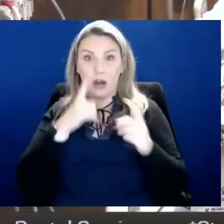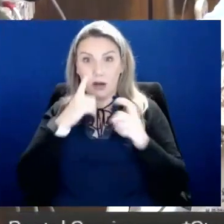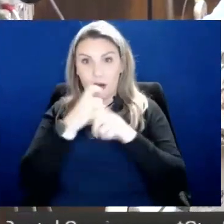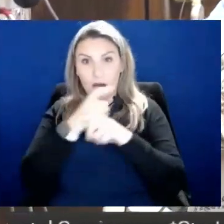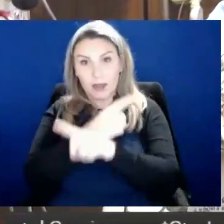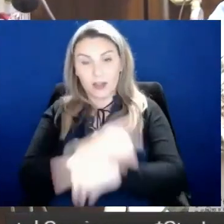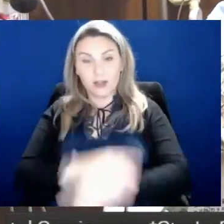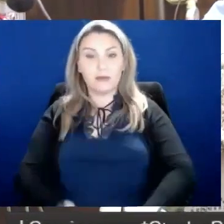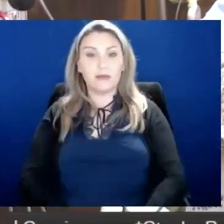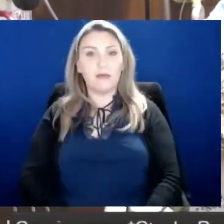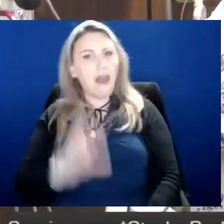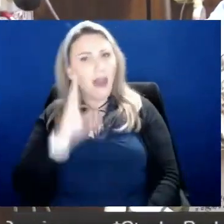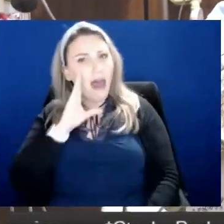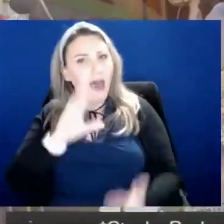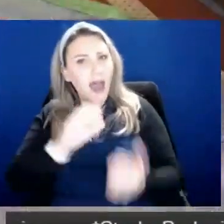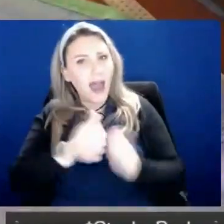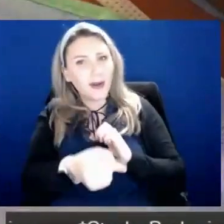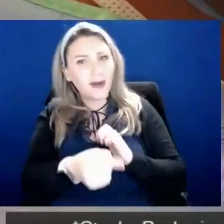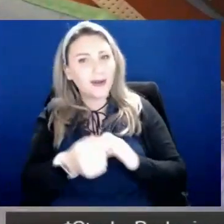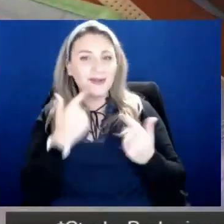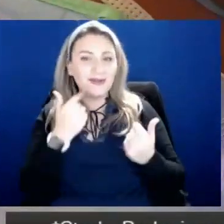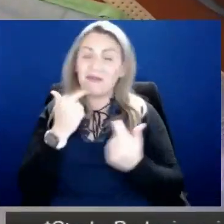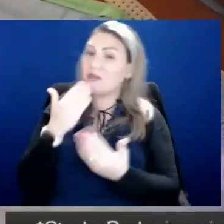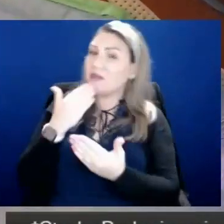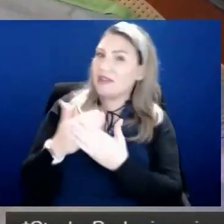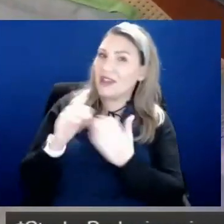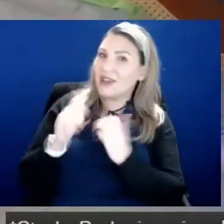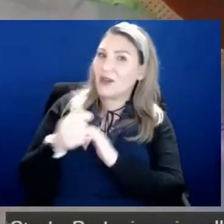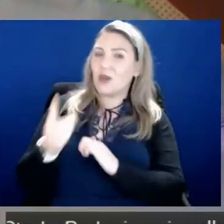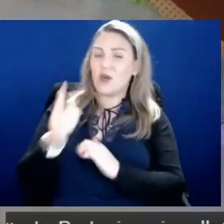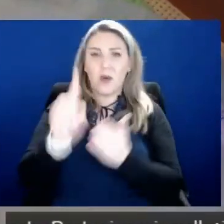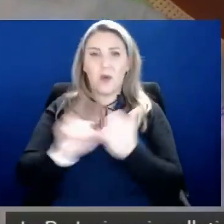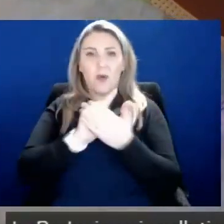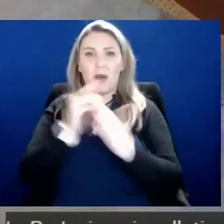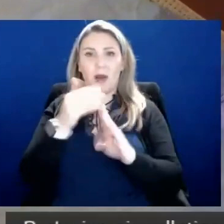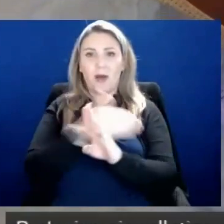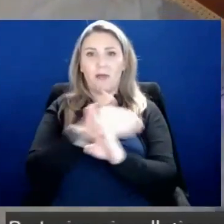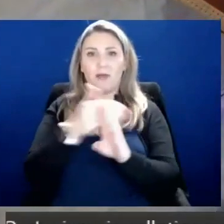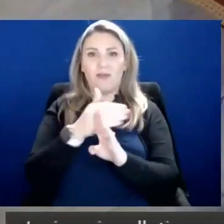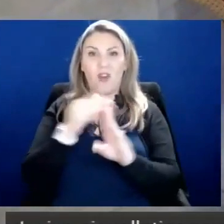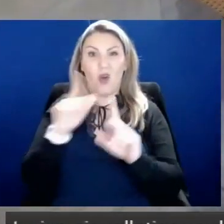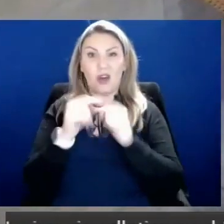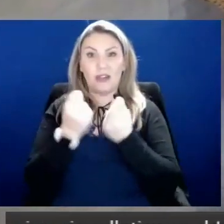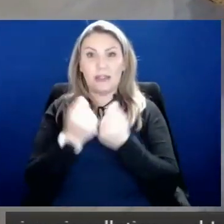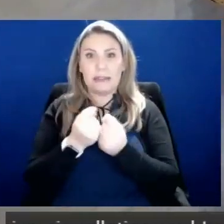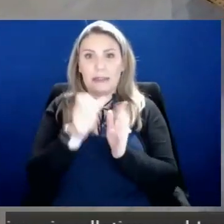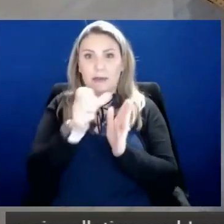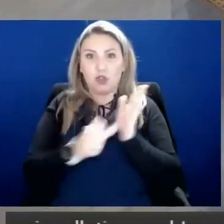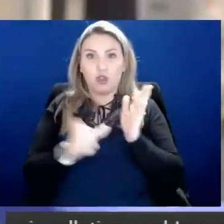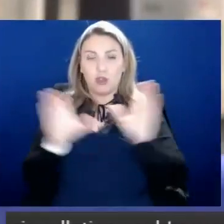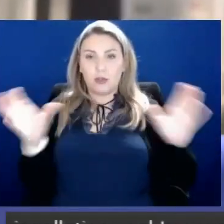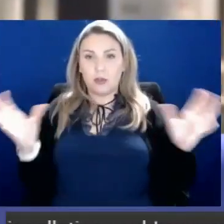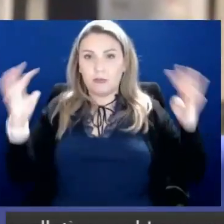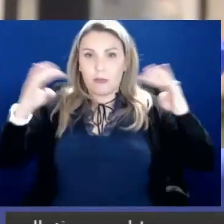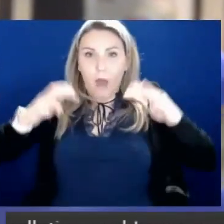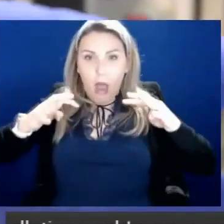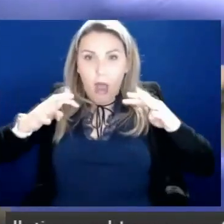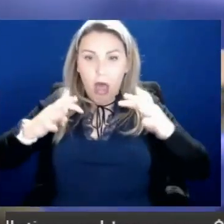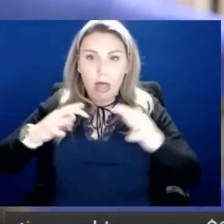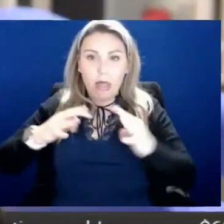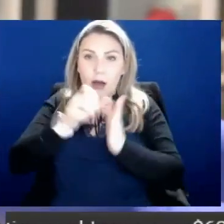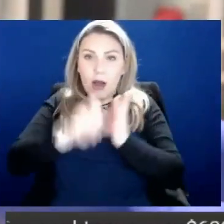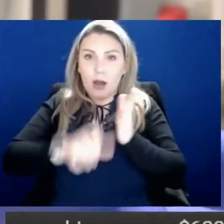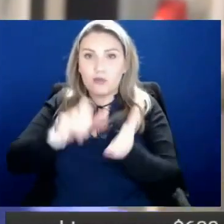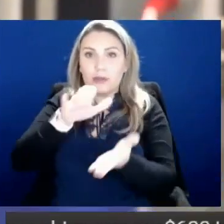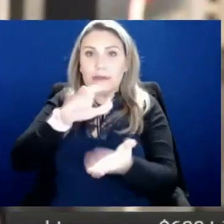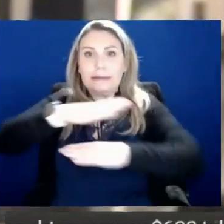how are you doing? Good, how are you? About an hour before he had a team of surgeons huddled over him on the operating table, 32-year-old Aaron